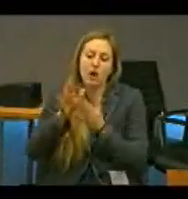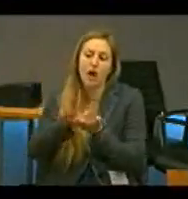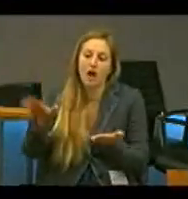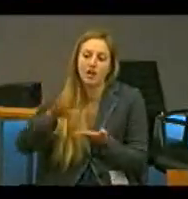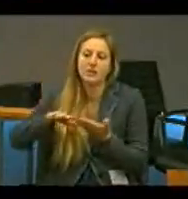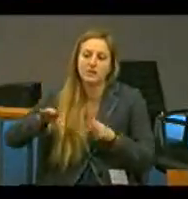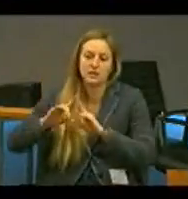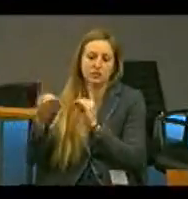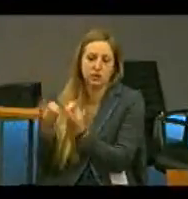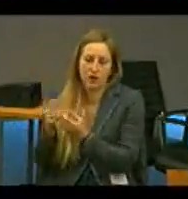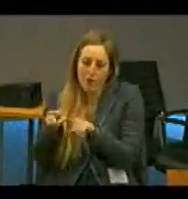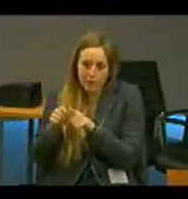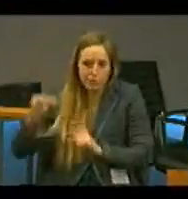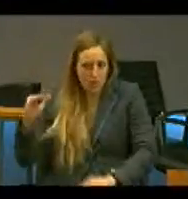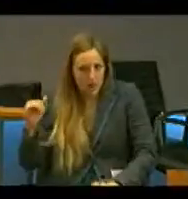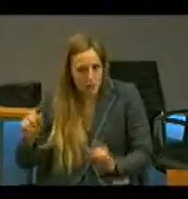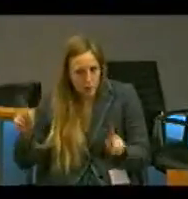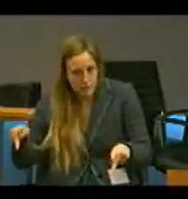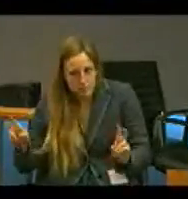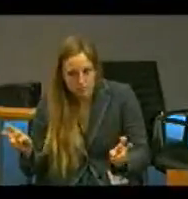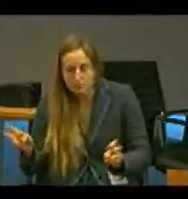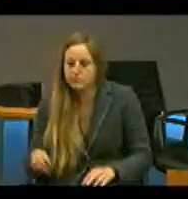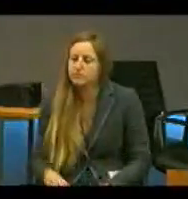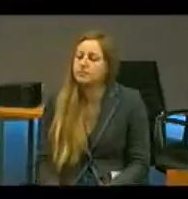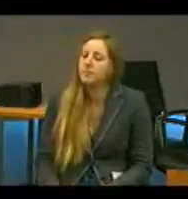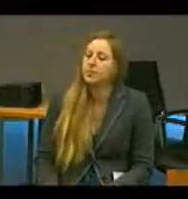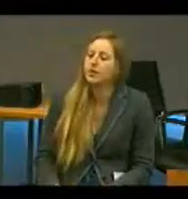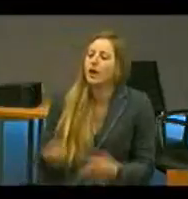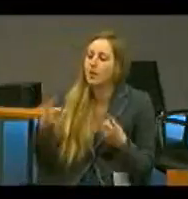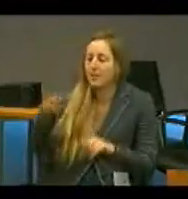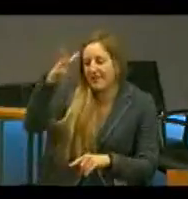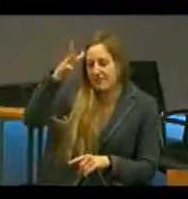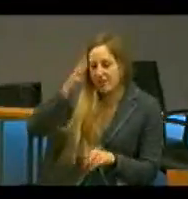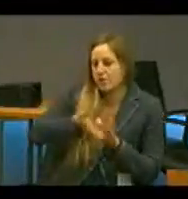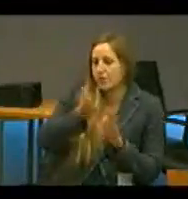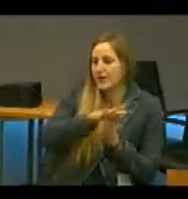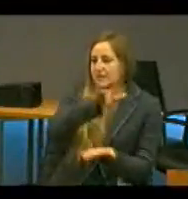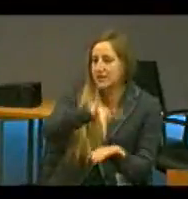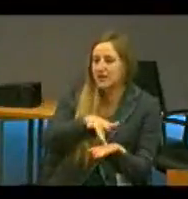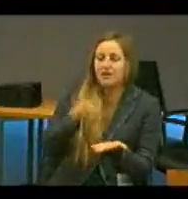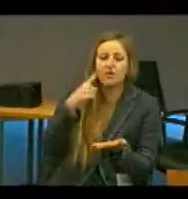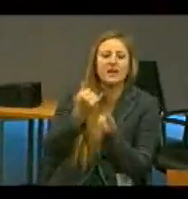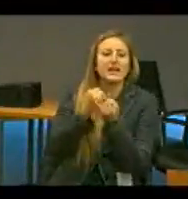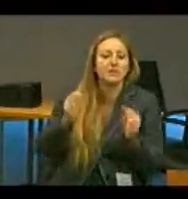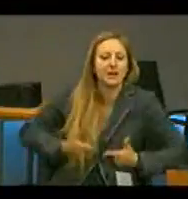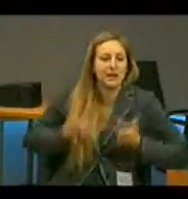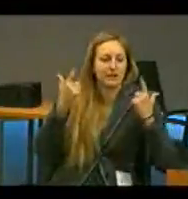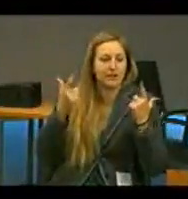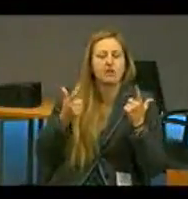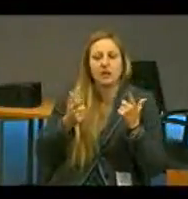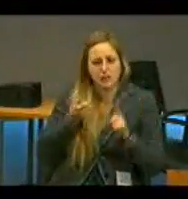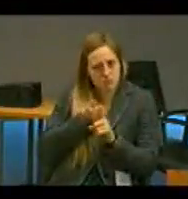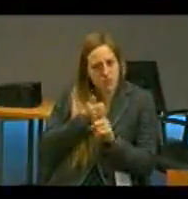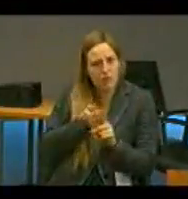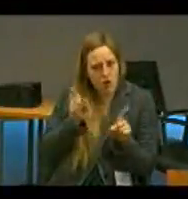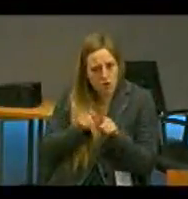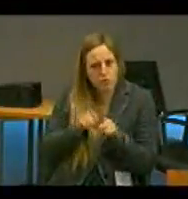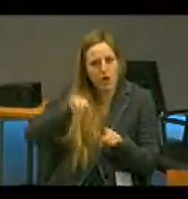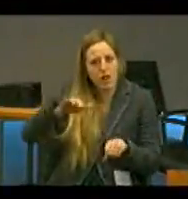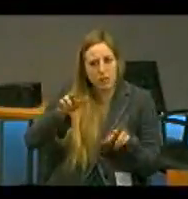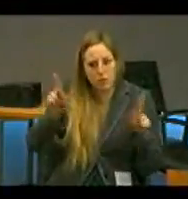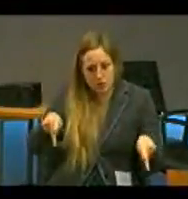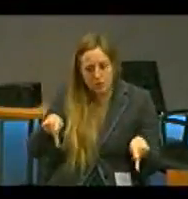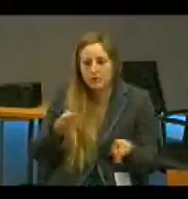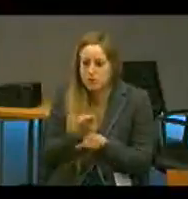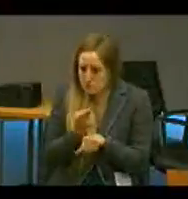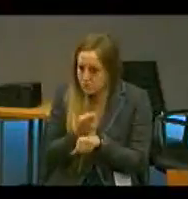District, also a little person. My father ran a Center for Independent Living, also a little person and an individual who used a wheelchair. The first day of